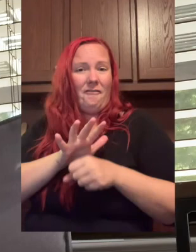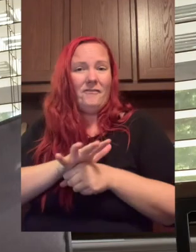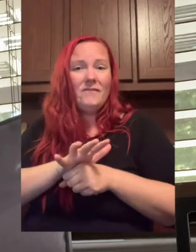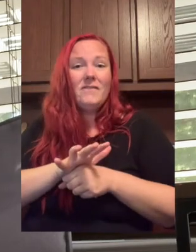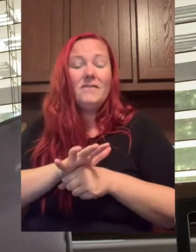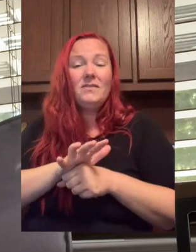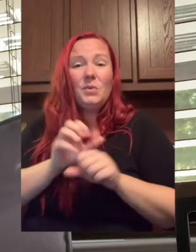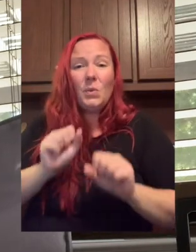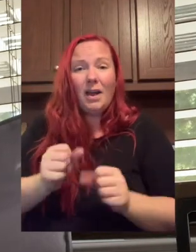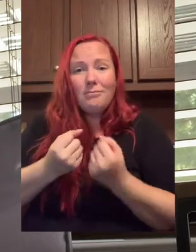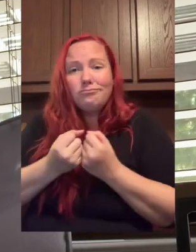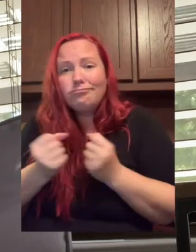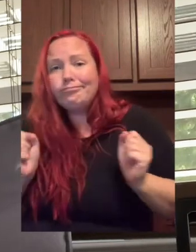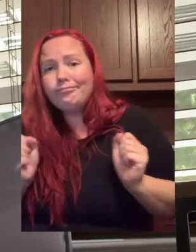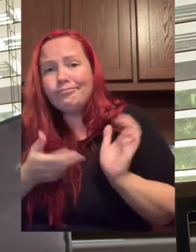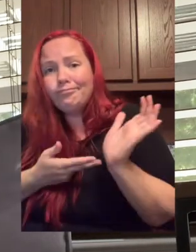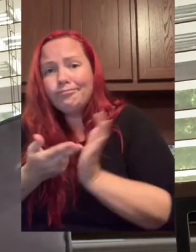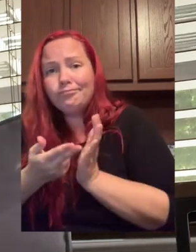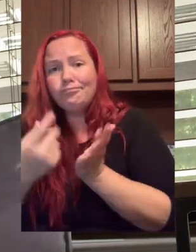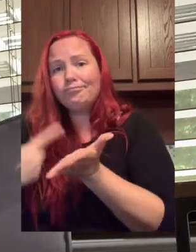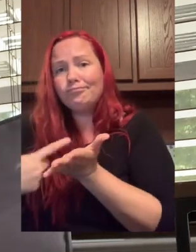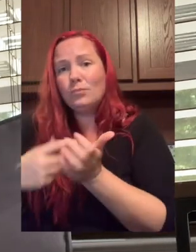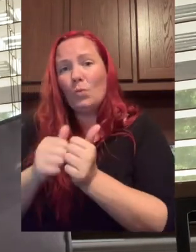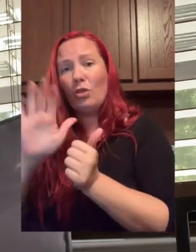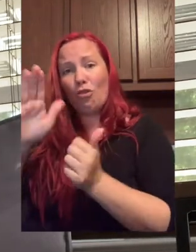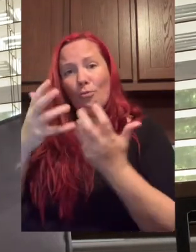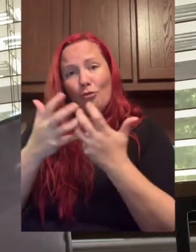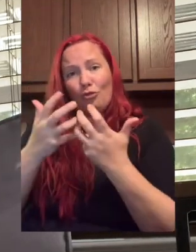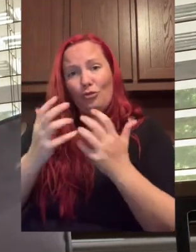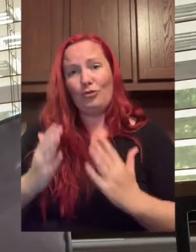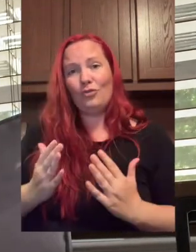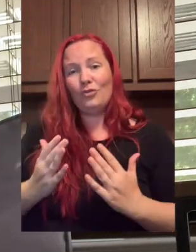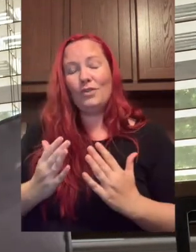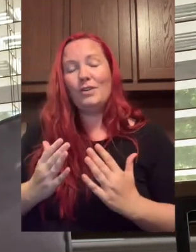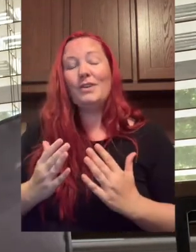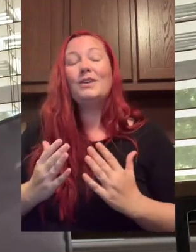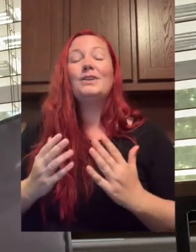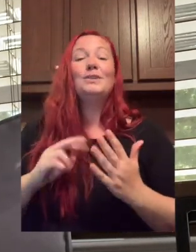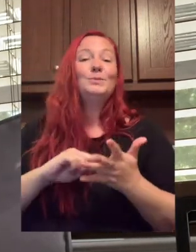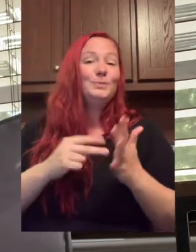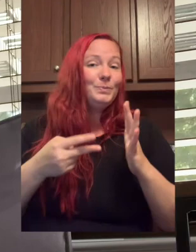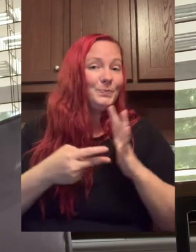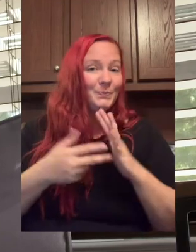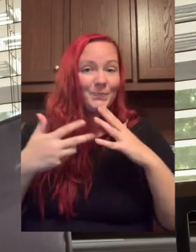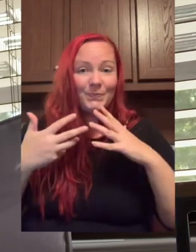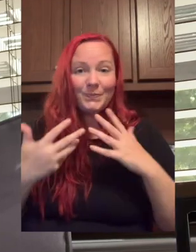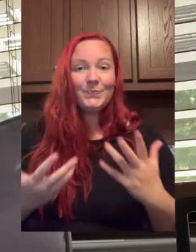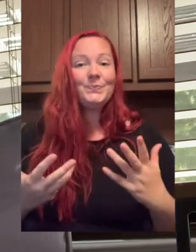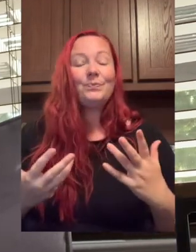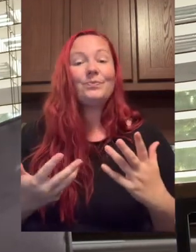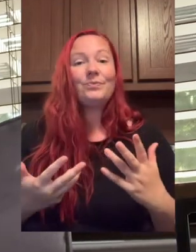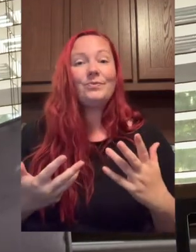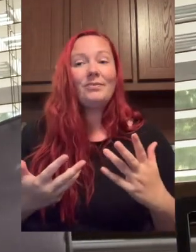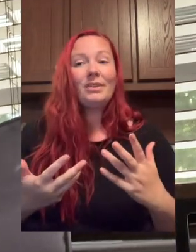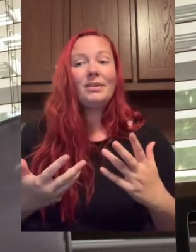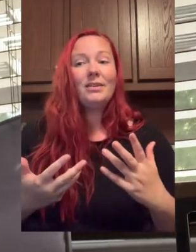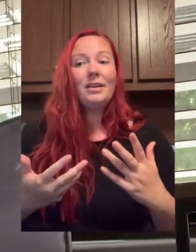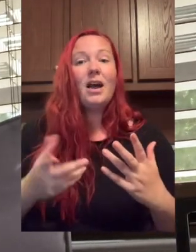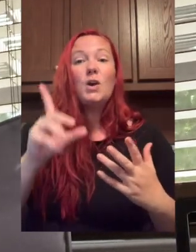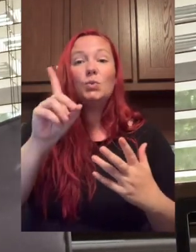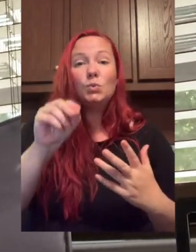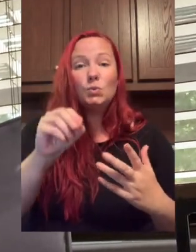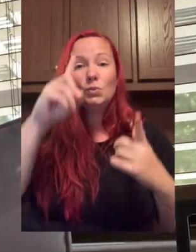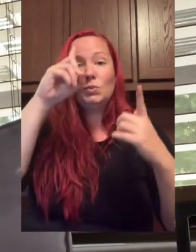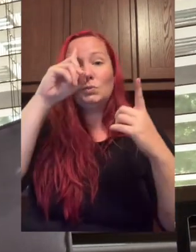to communicate because they didn't have the language or they didn't feel enough self-respect? And really, I tend to